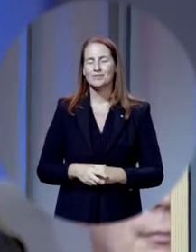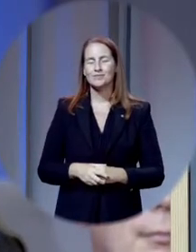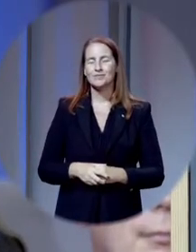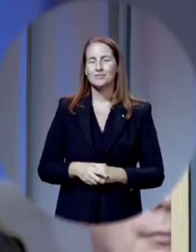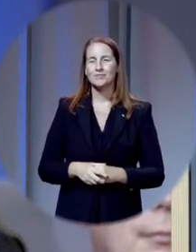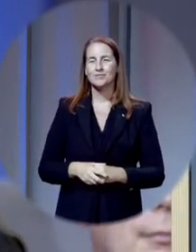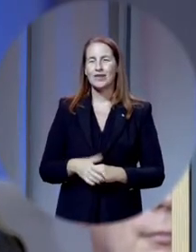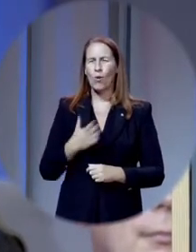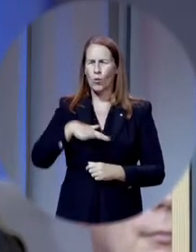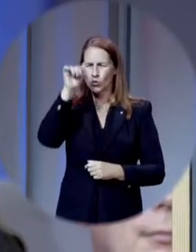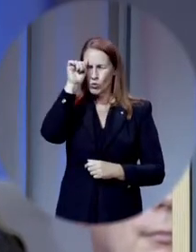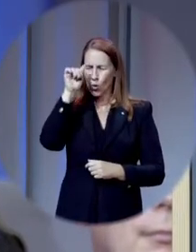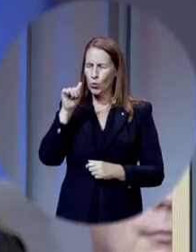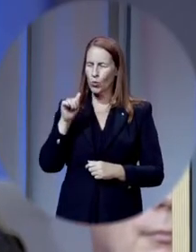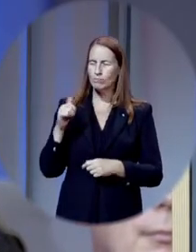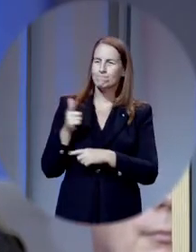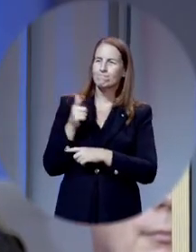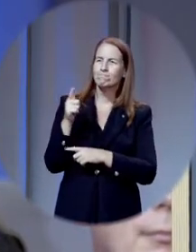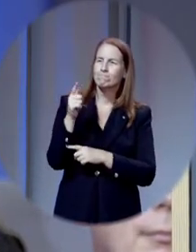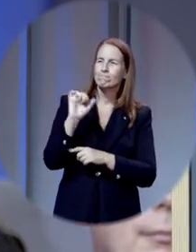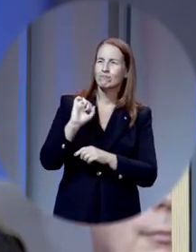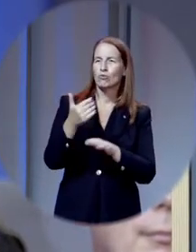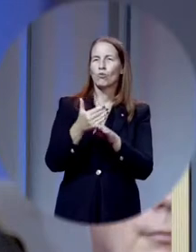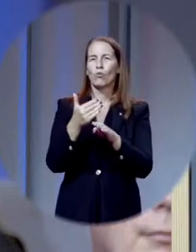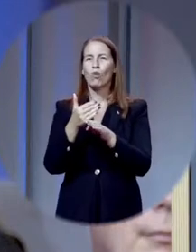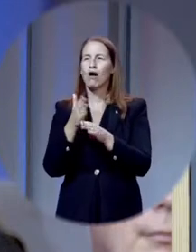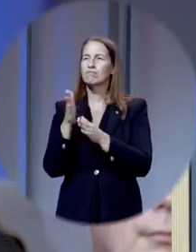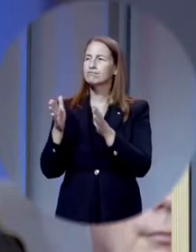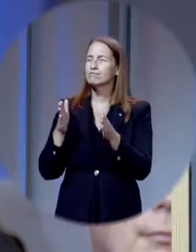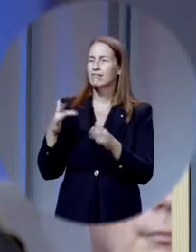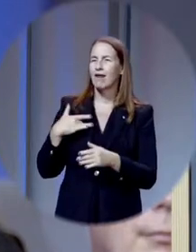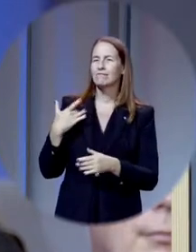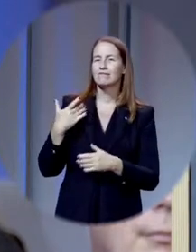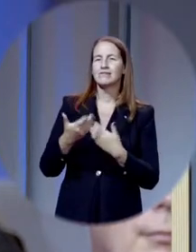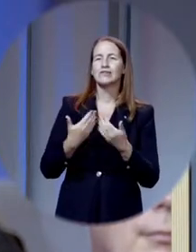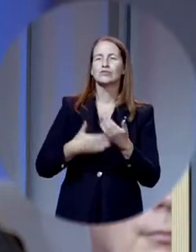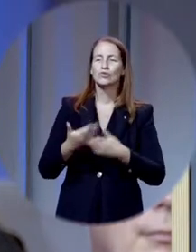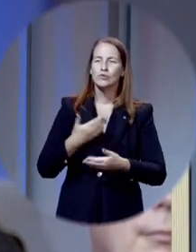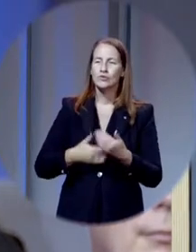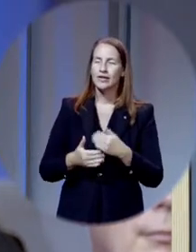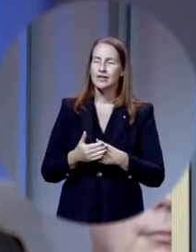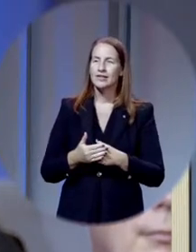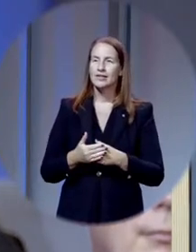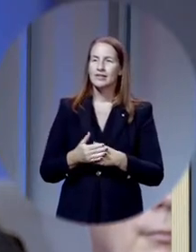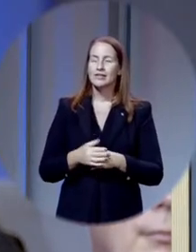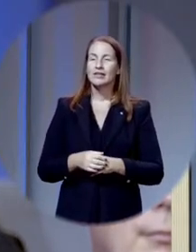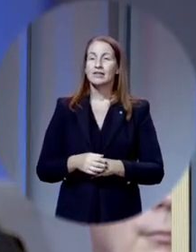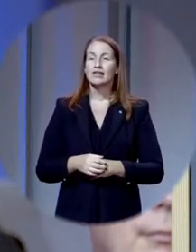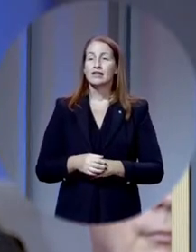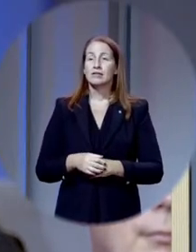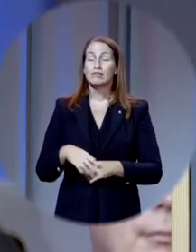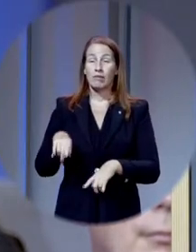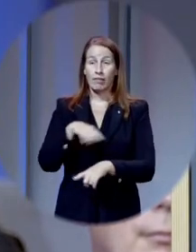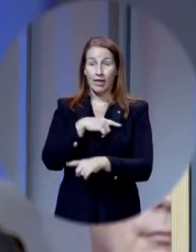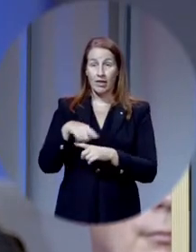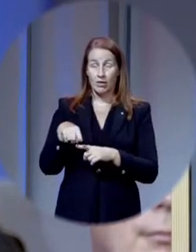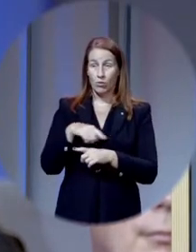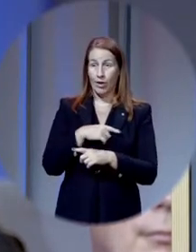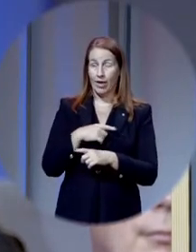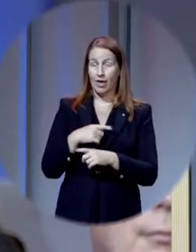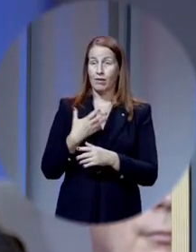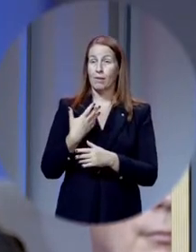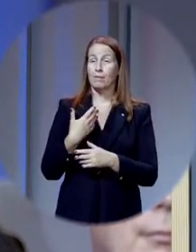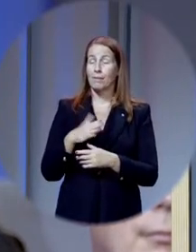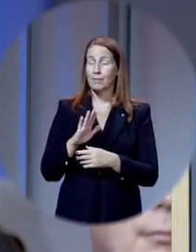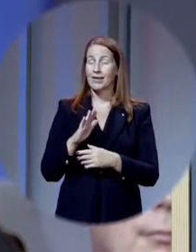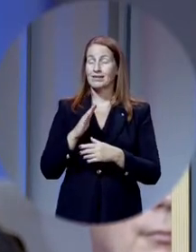We want to hear your stories. This week, we've celebrated two extraordinary Brighton